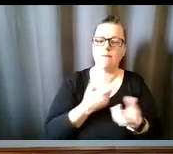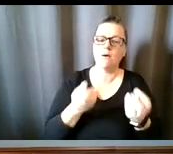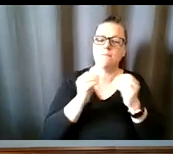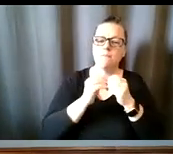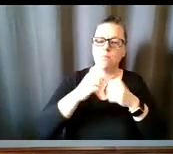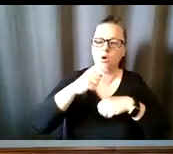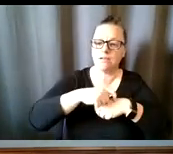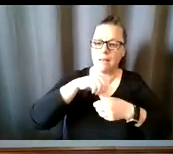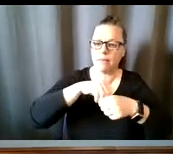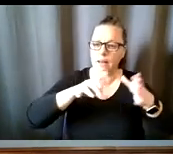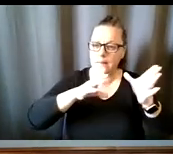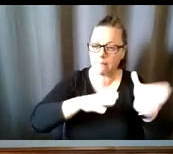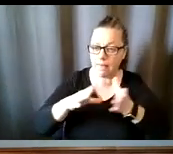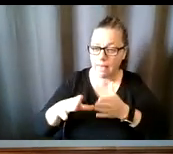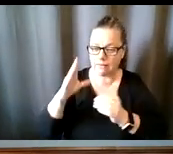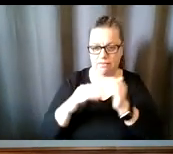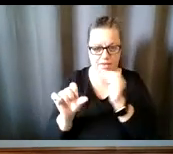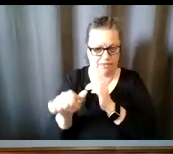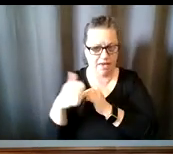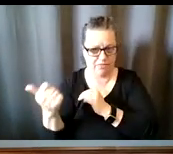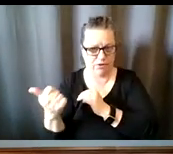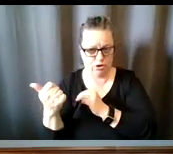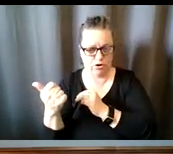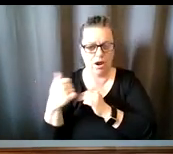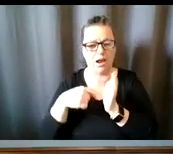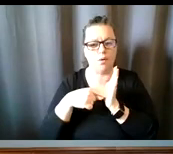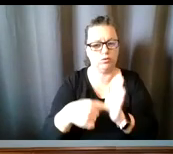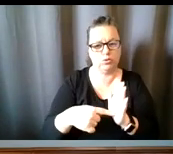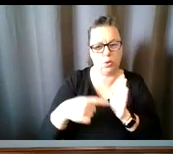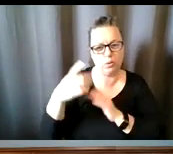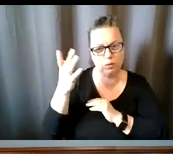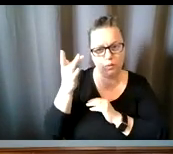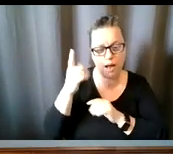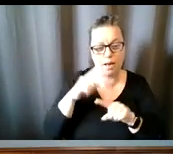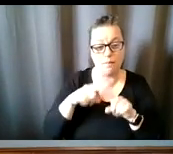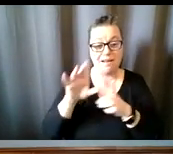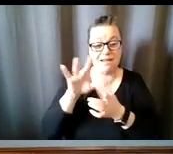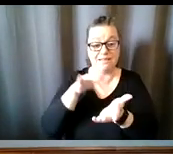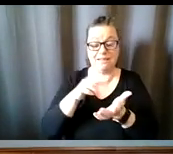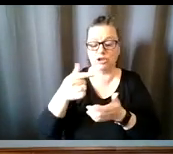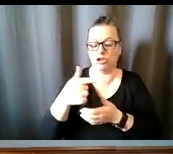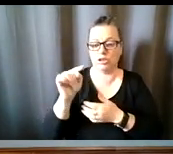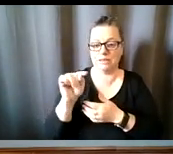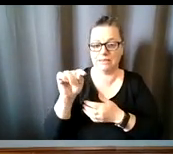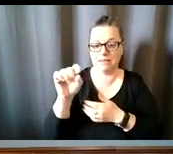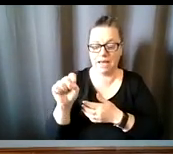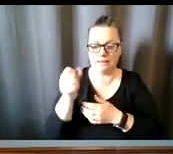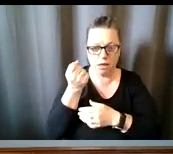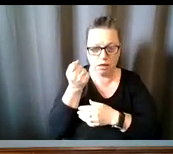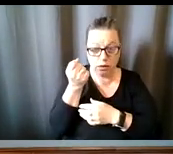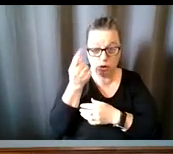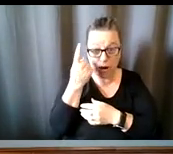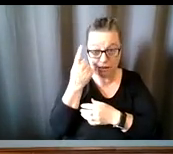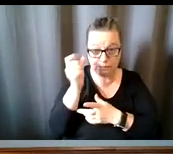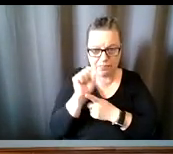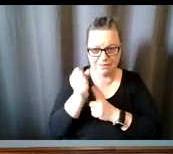in our plan phase than we do in any of the other phases, and I'll show you why in a minute. But in the center, we have GTS, or grasp the situation. Think